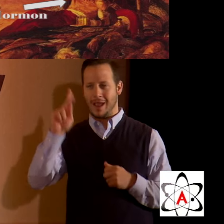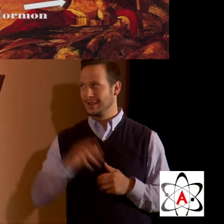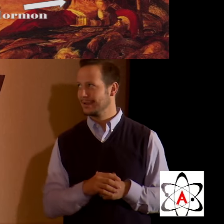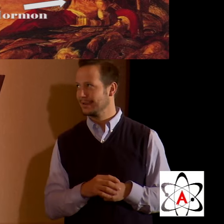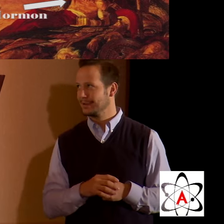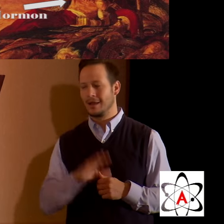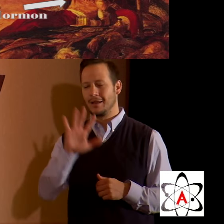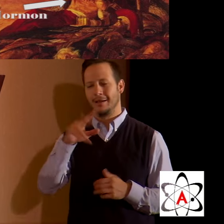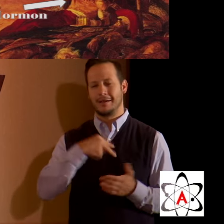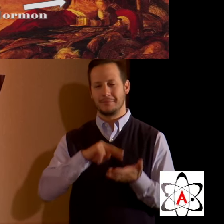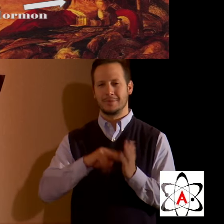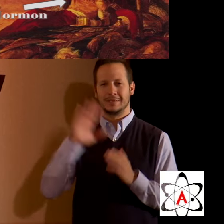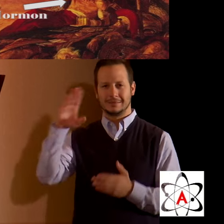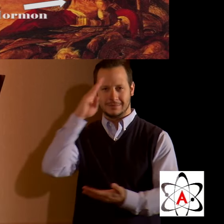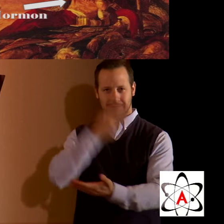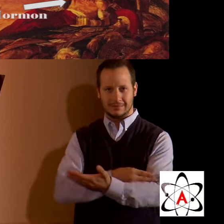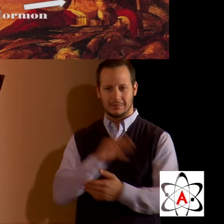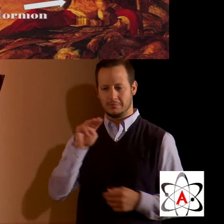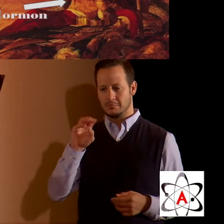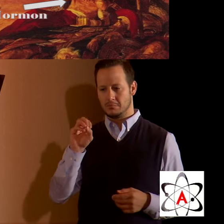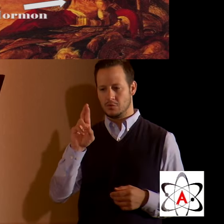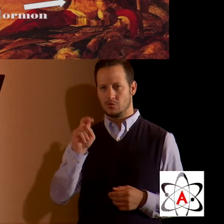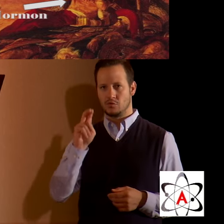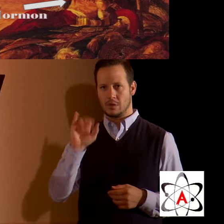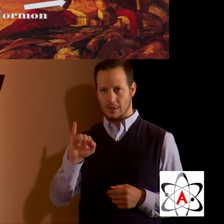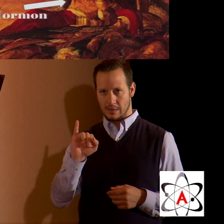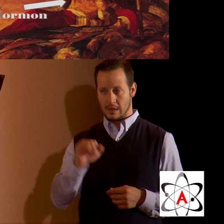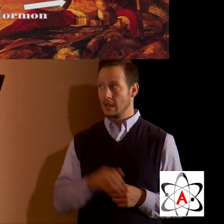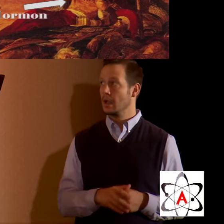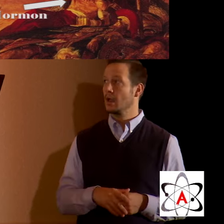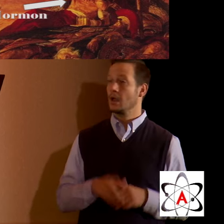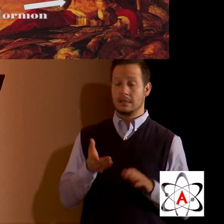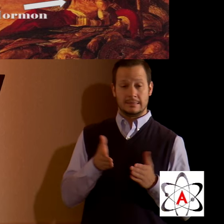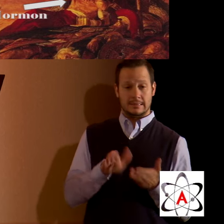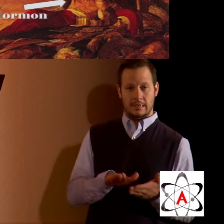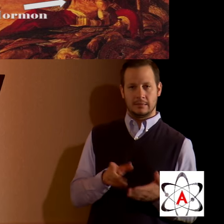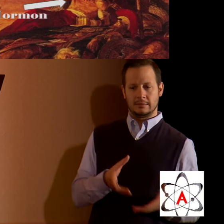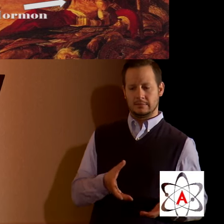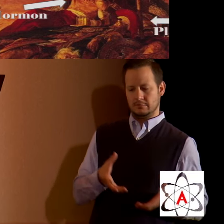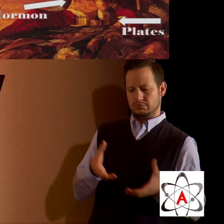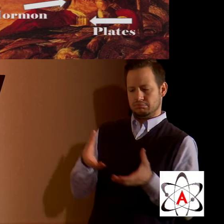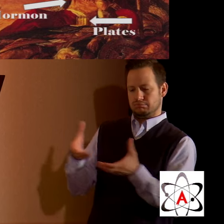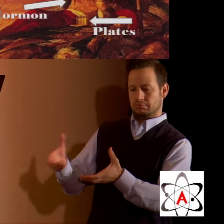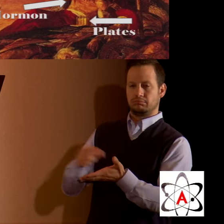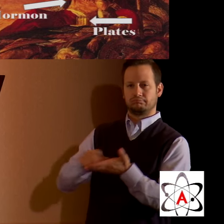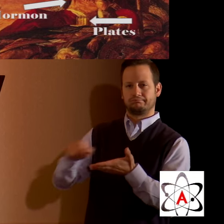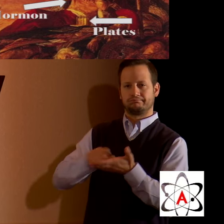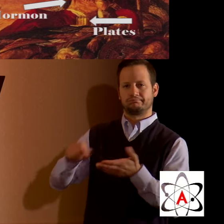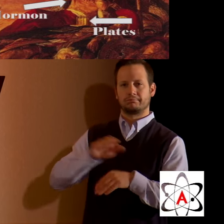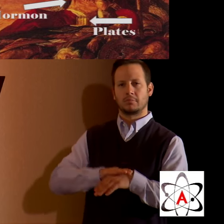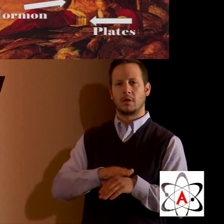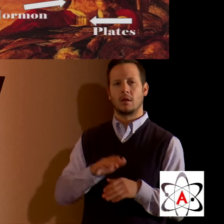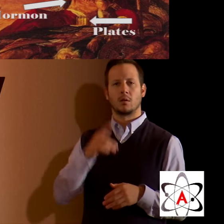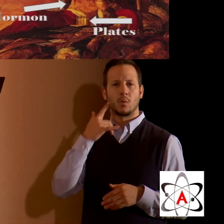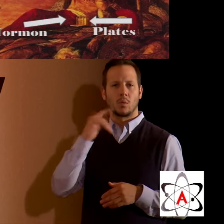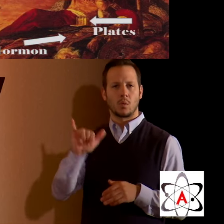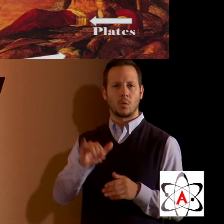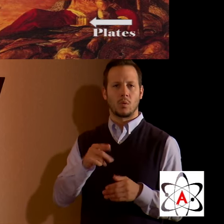I mean, his son, Moroni. Near death, Mormon gave his son the tribal chronicles inscribed on plates of